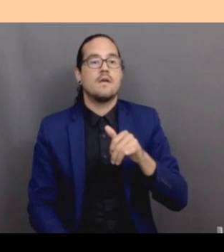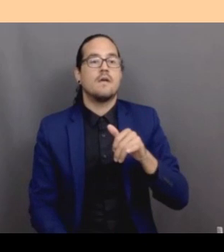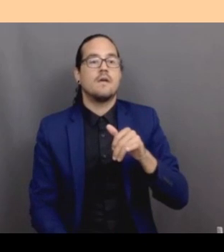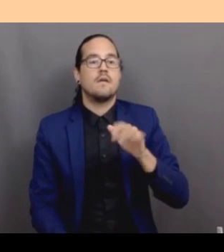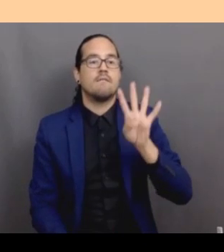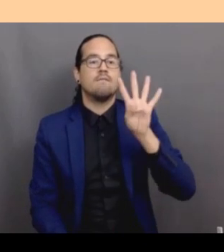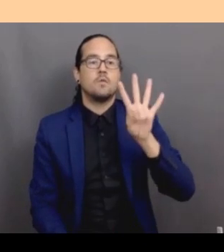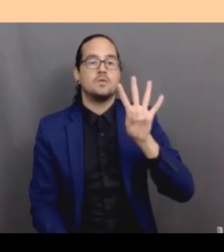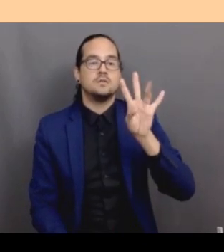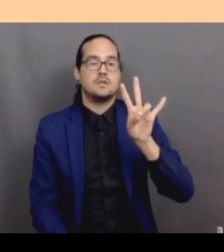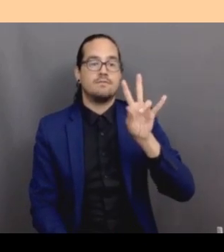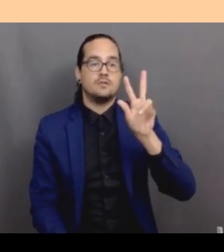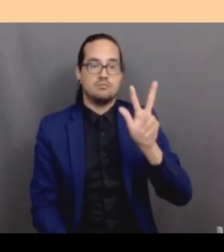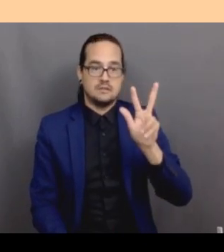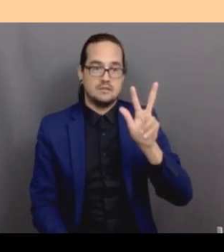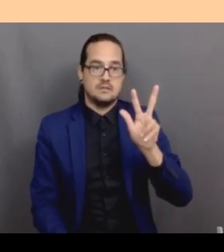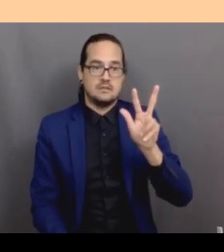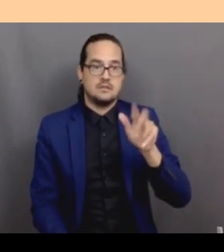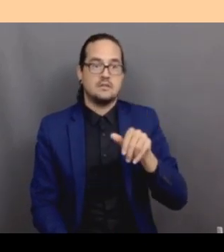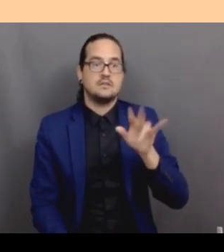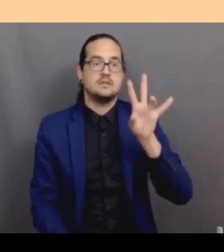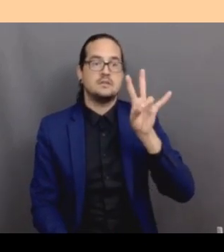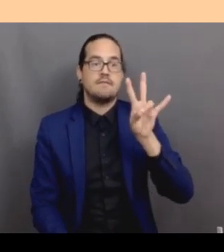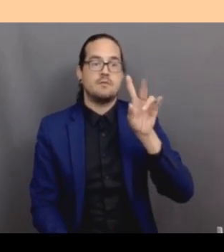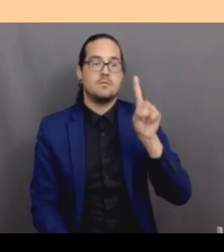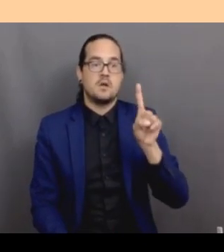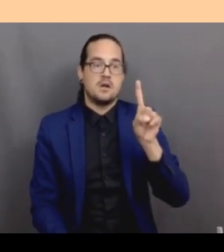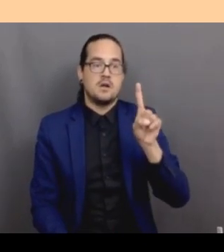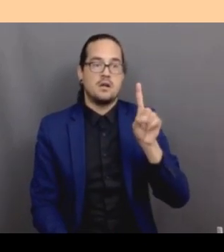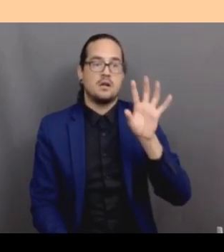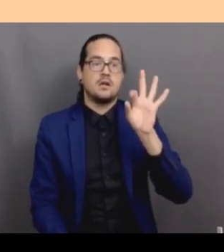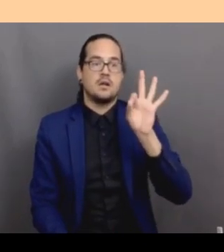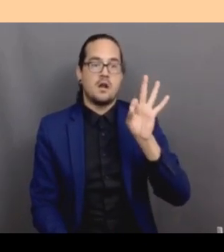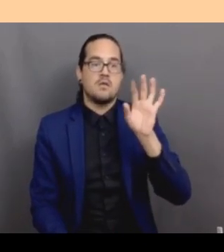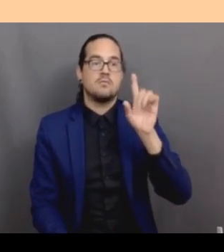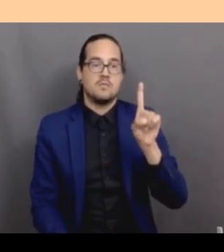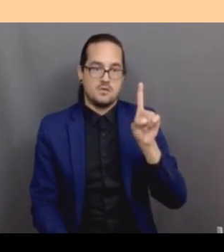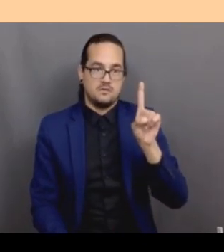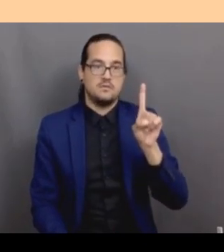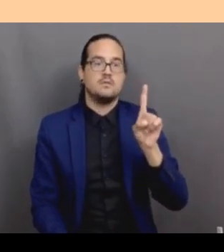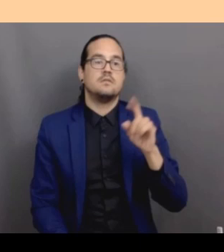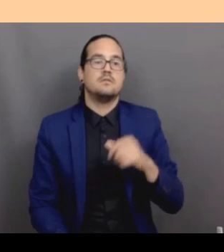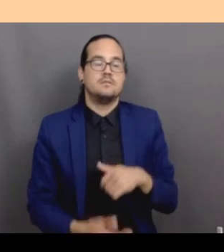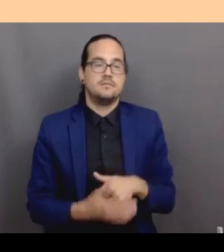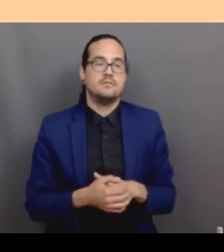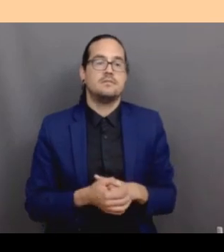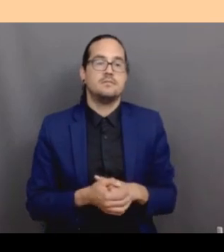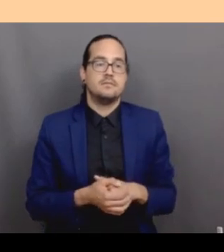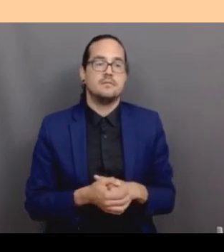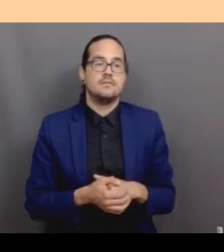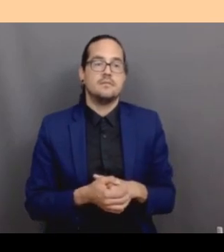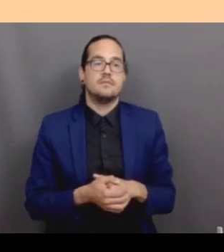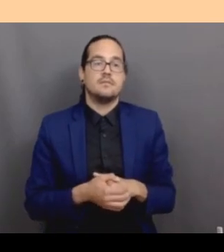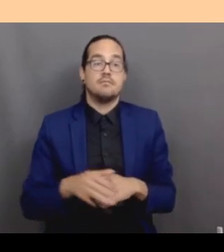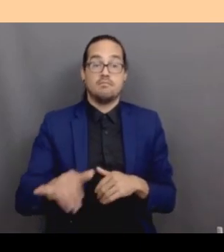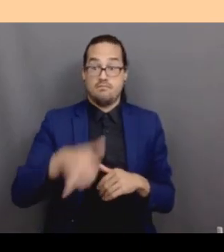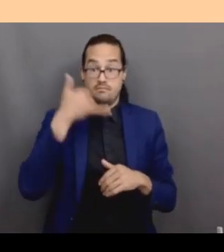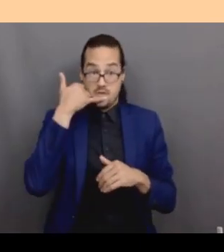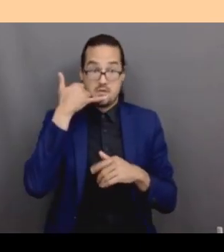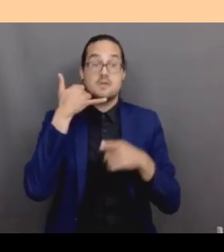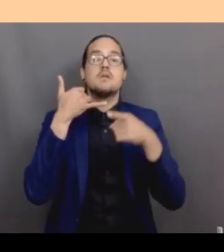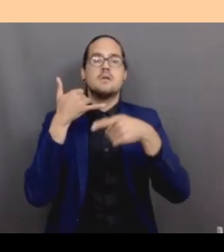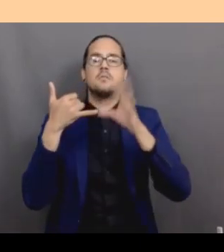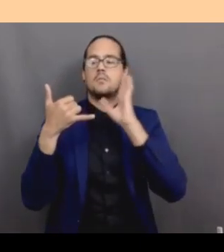473-7191 number is a good place to start. And the good folks on those calls will connect you to our behavioral health and